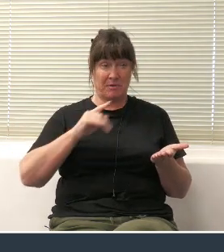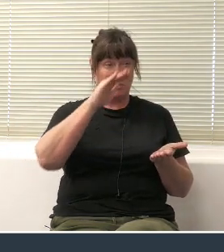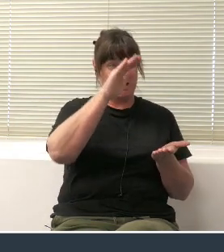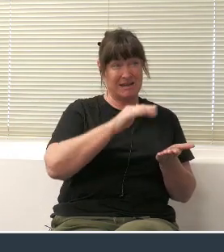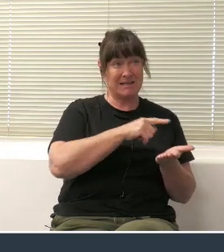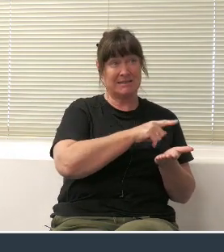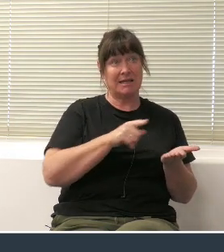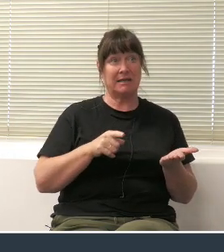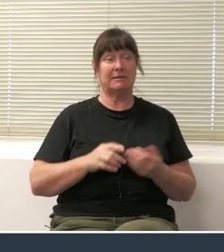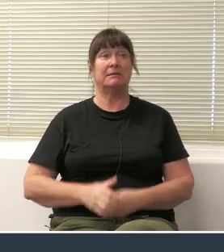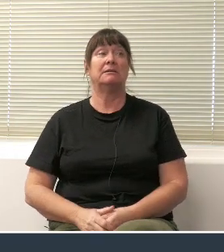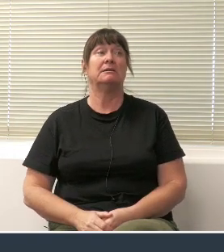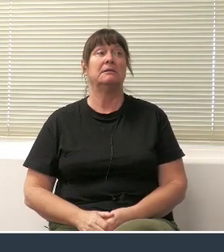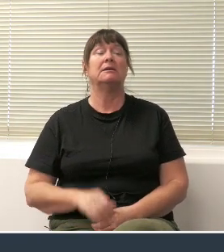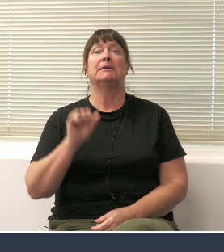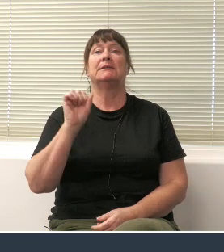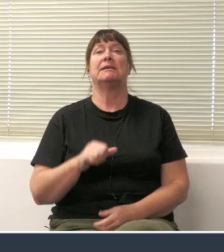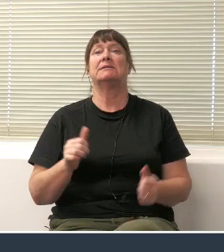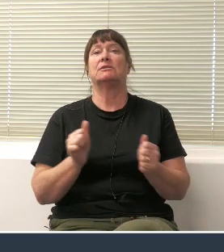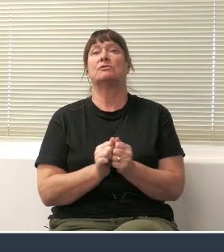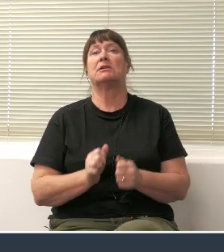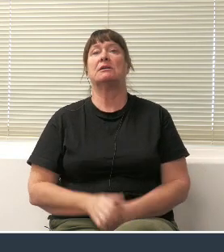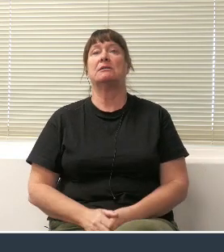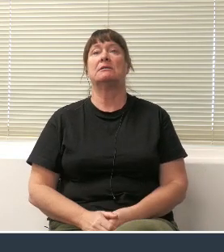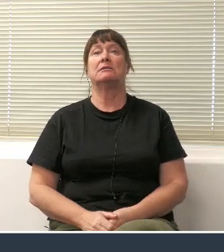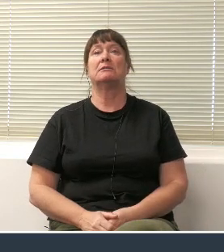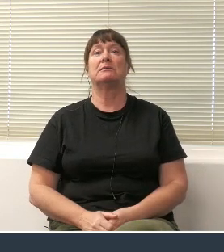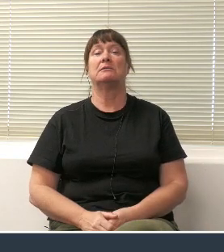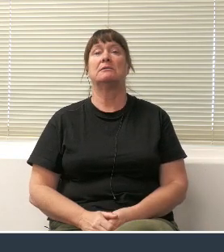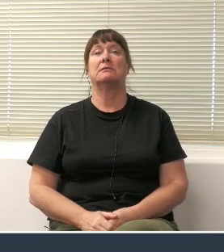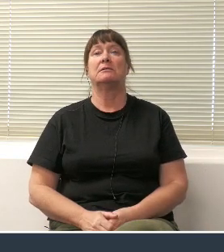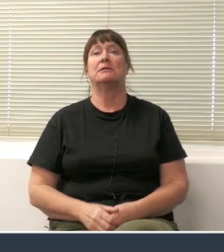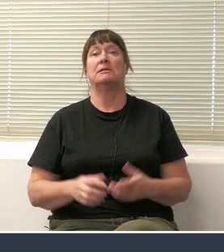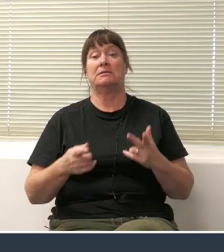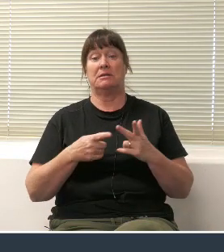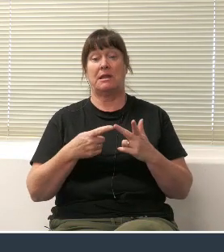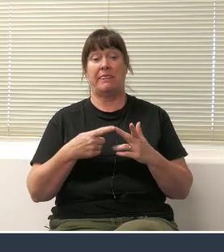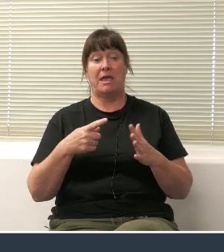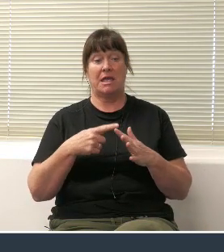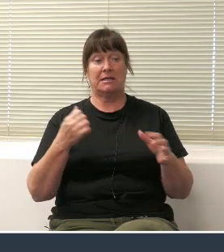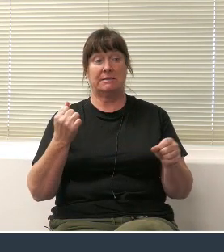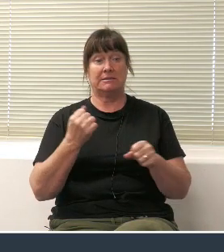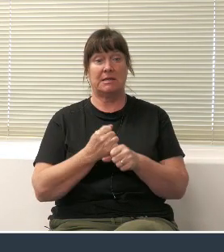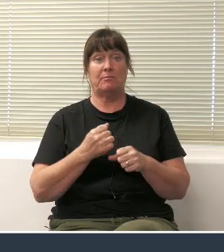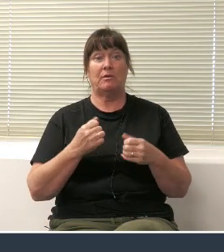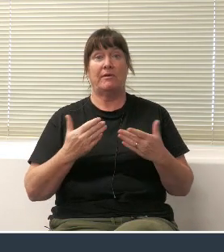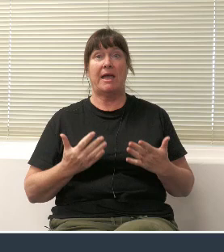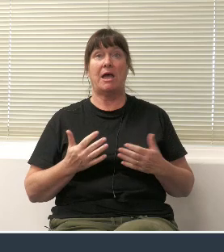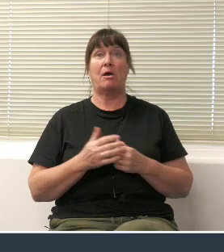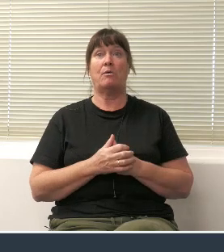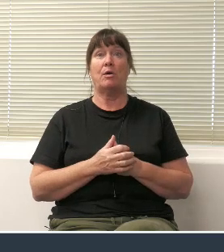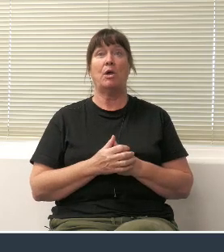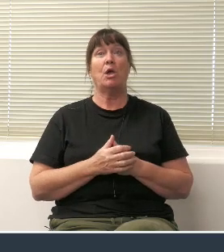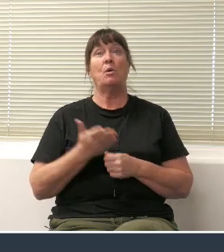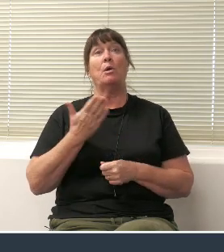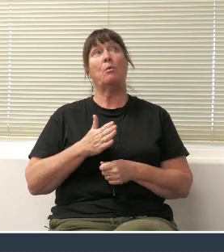Crown. Yeah, thank you, Madam Mayor. Absolutely agree, Councillor Simpson. I think this is another example of how we are looking to become